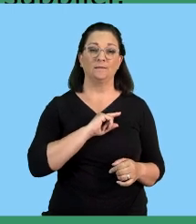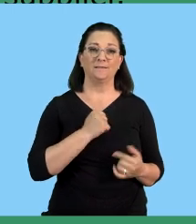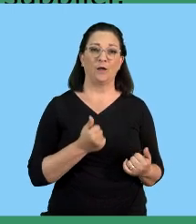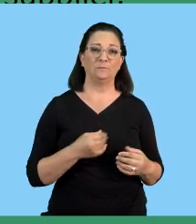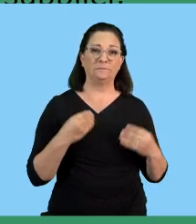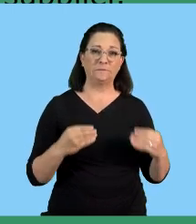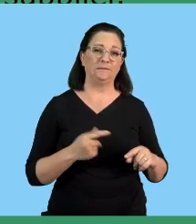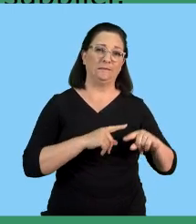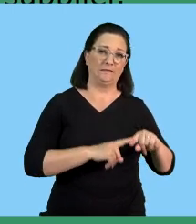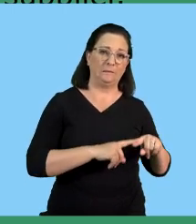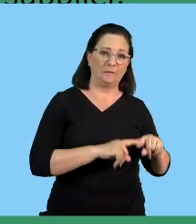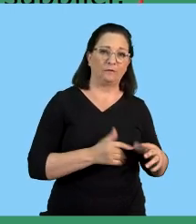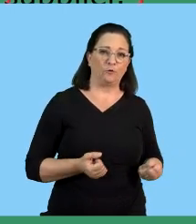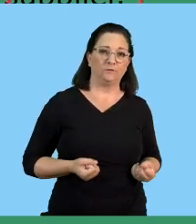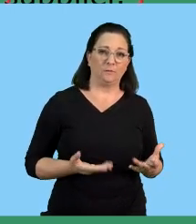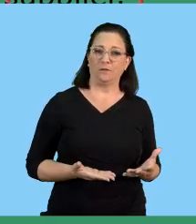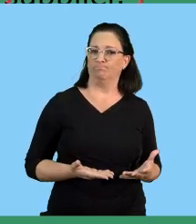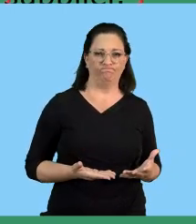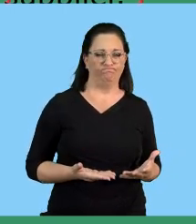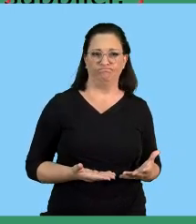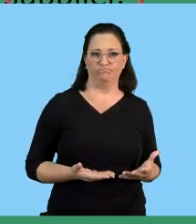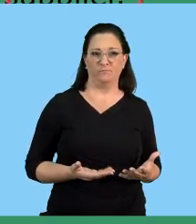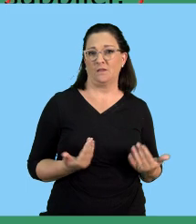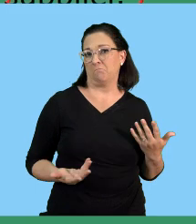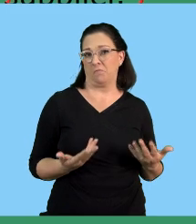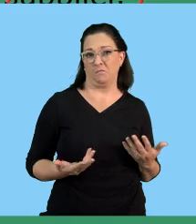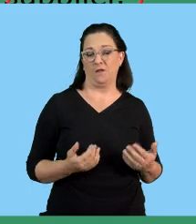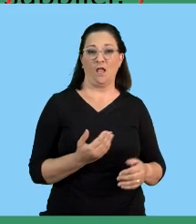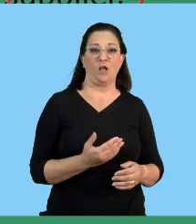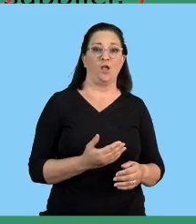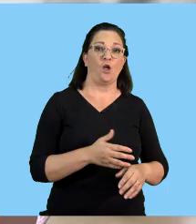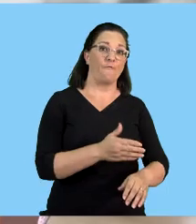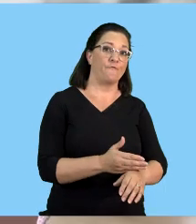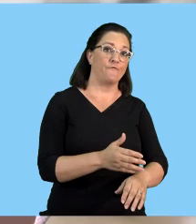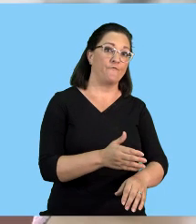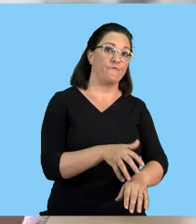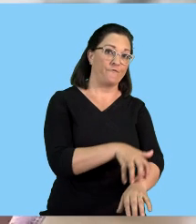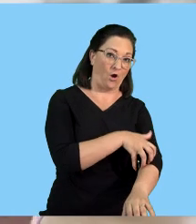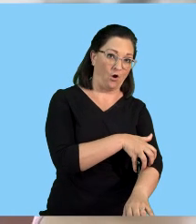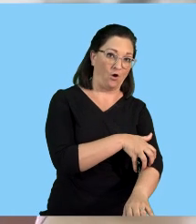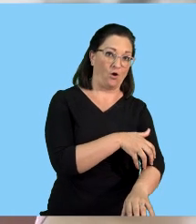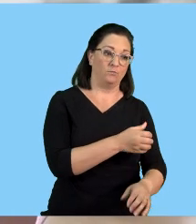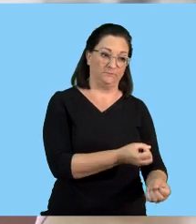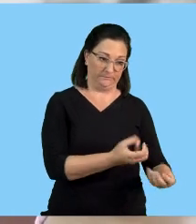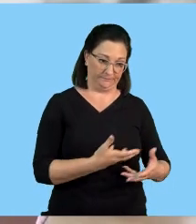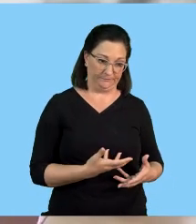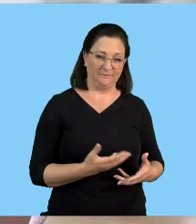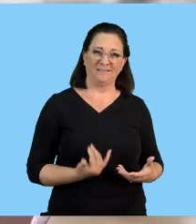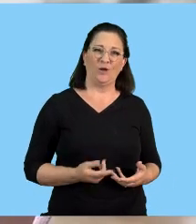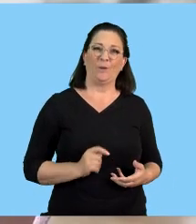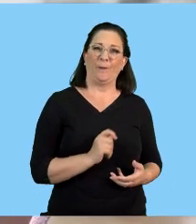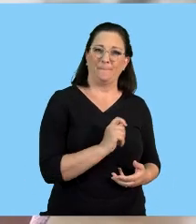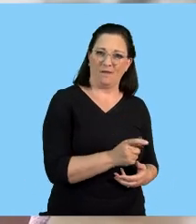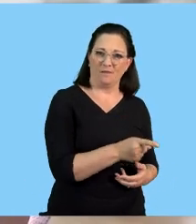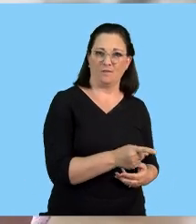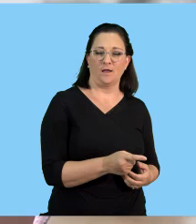the business's dependency on the supplier. If the farmer was the one supplying us, so now we are buying the farmer